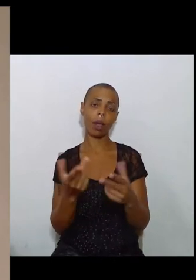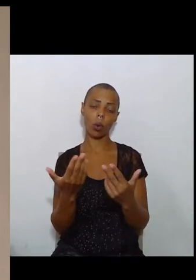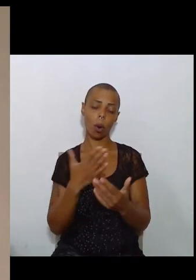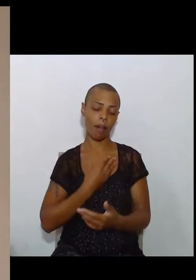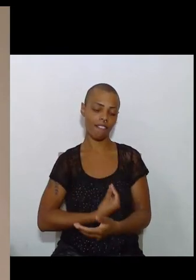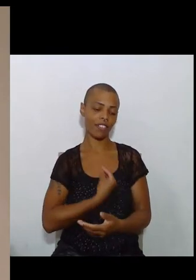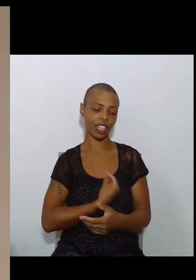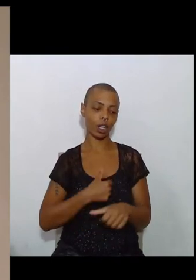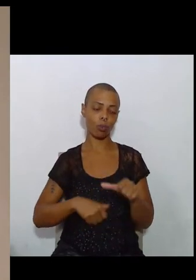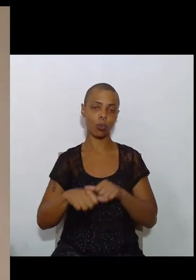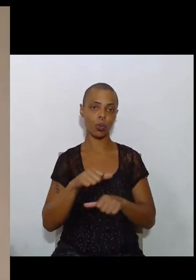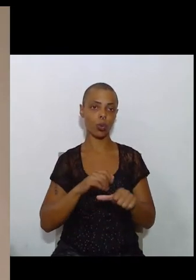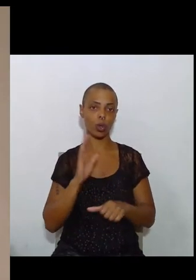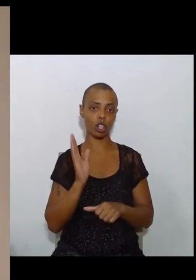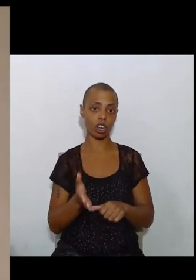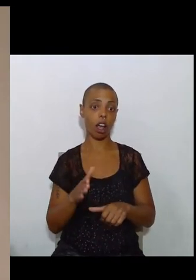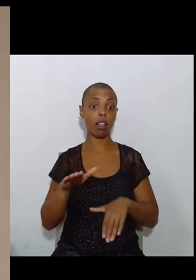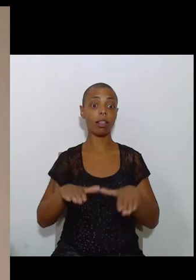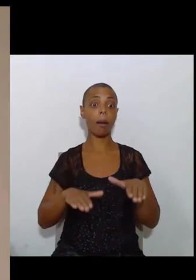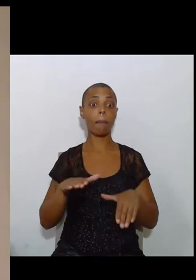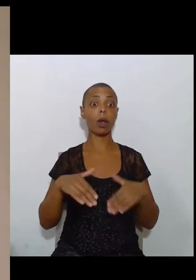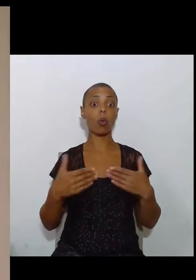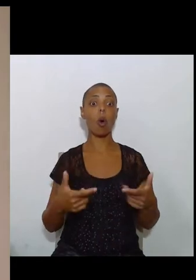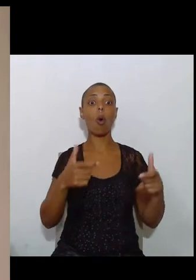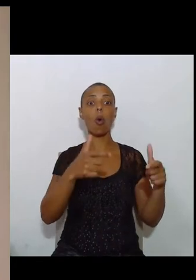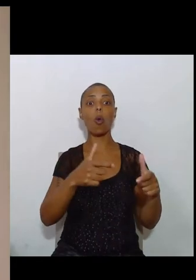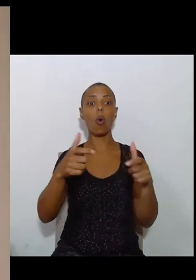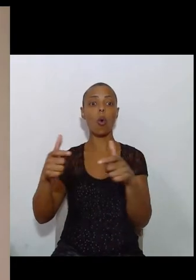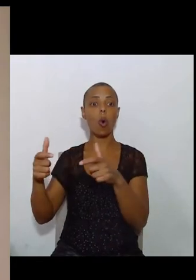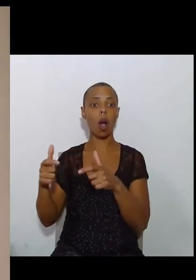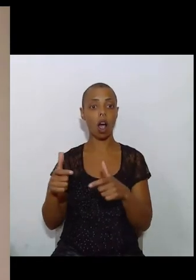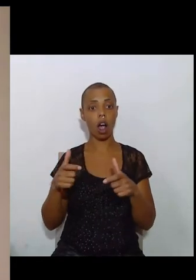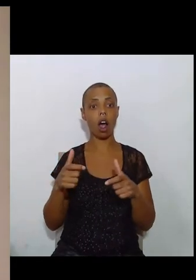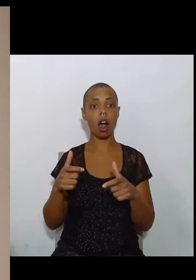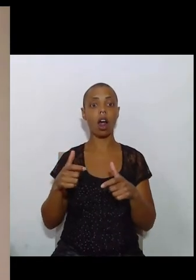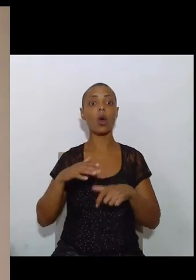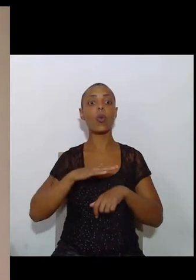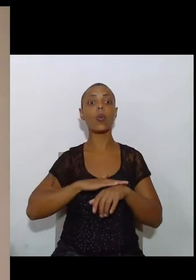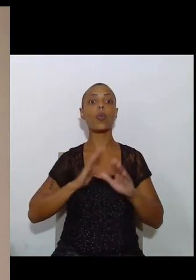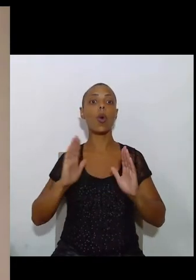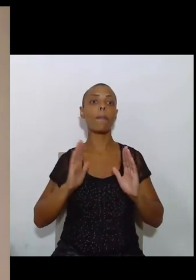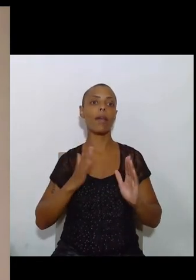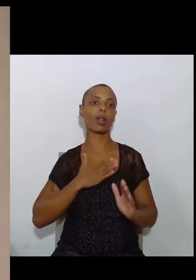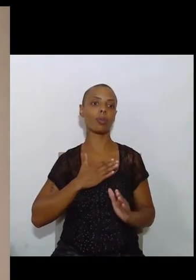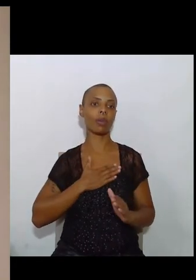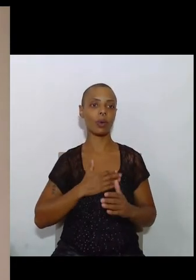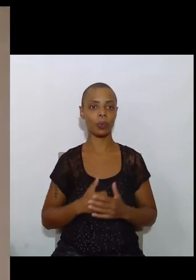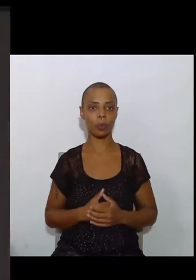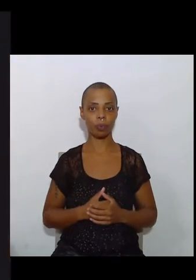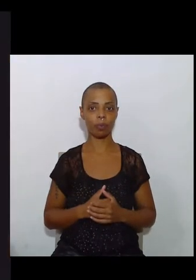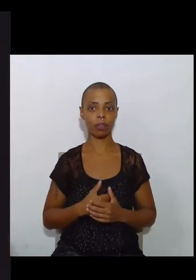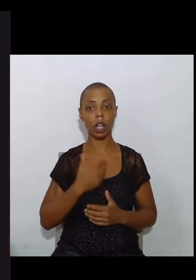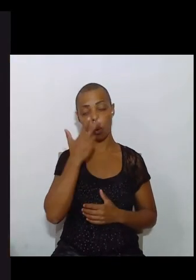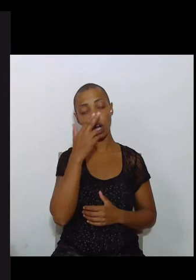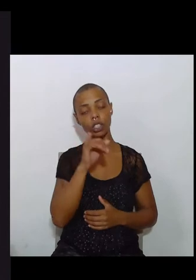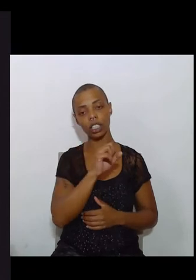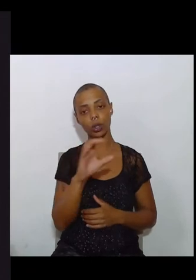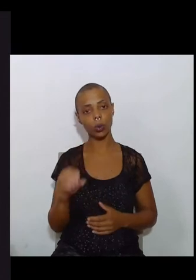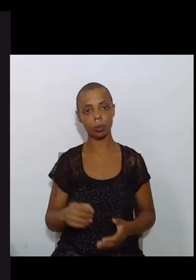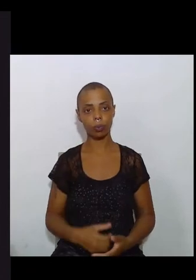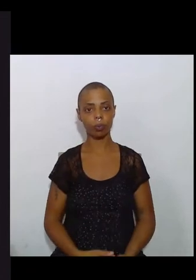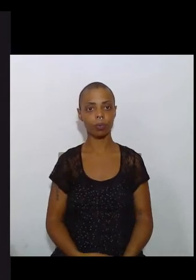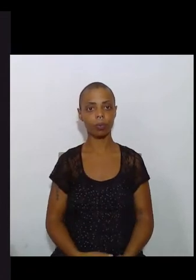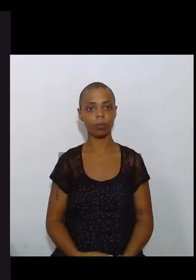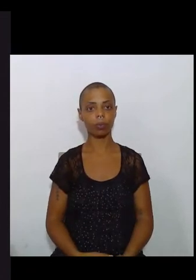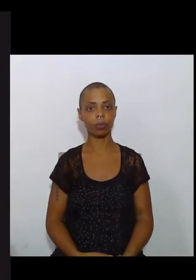artist but that can change as my life has changed and it all depends on where I am and the moment I'm going through I think